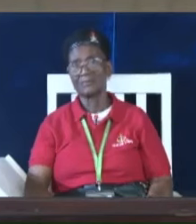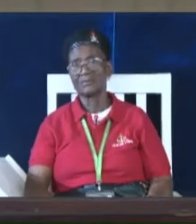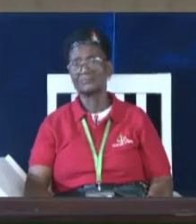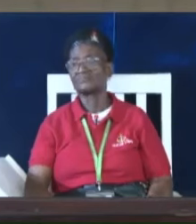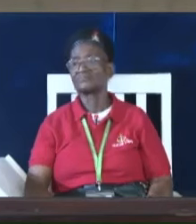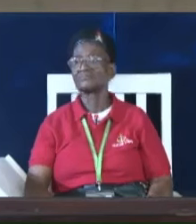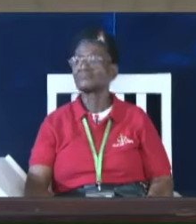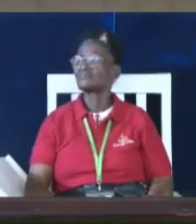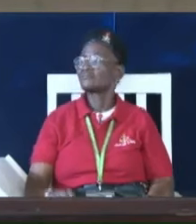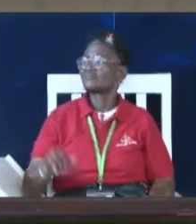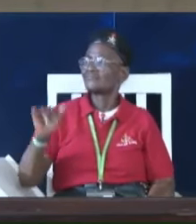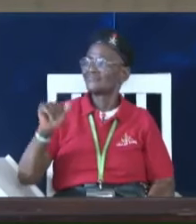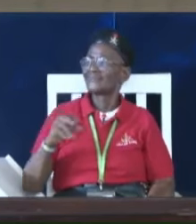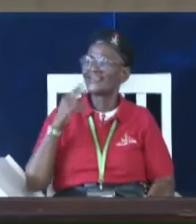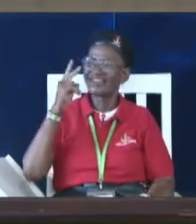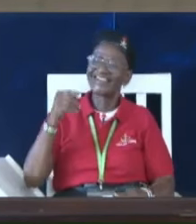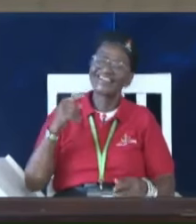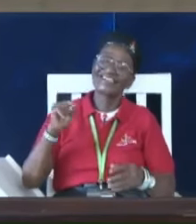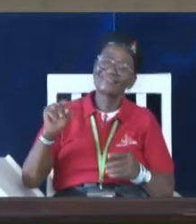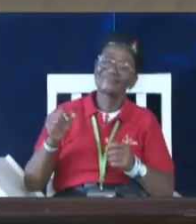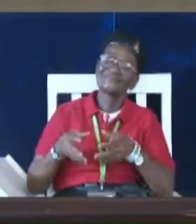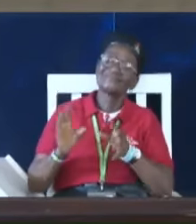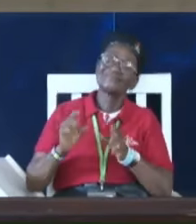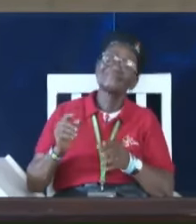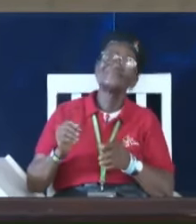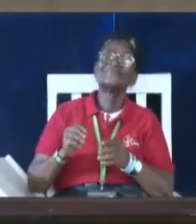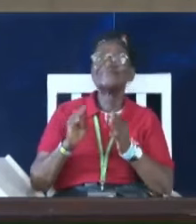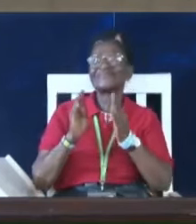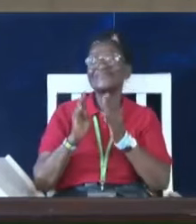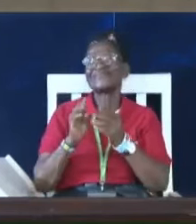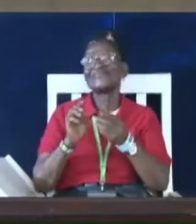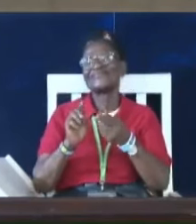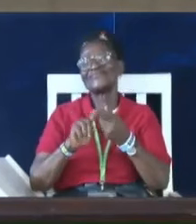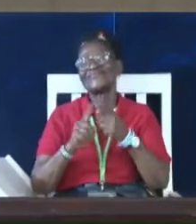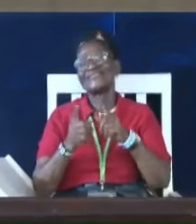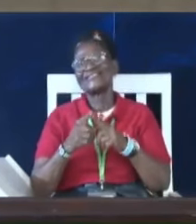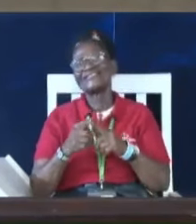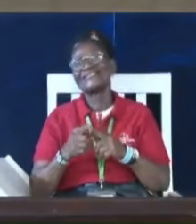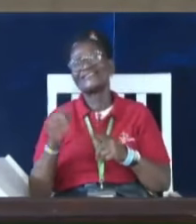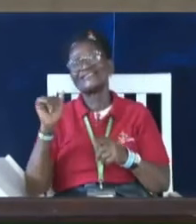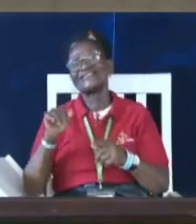They see their classmates, they see their colleagues.